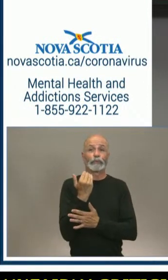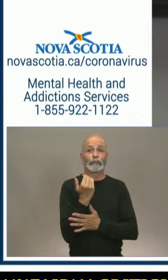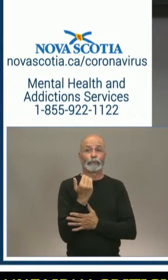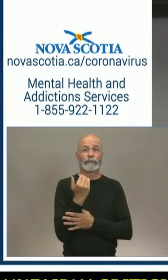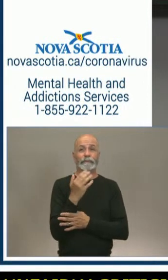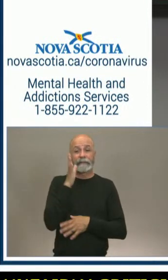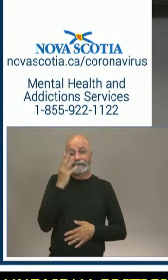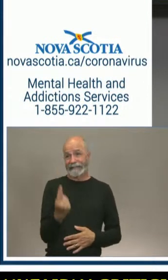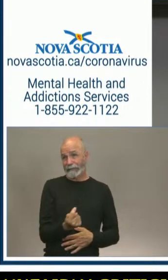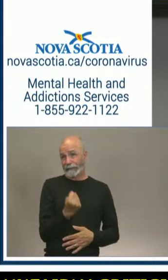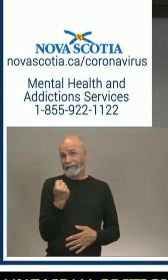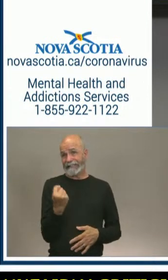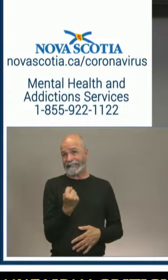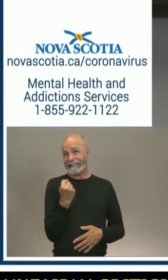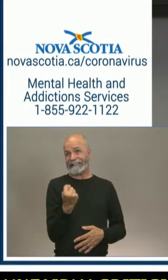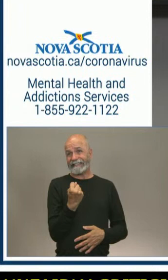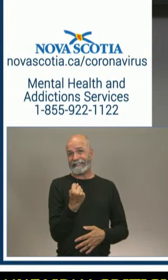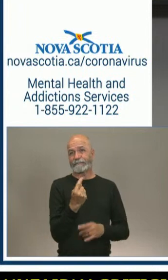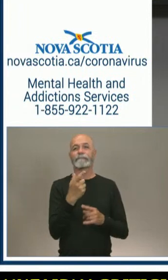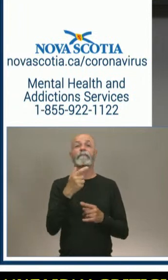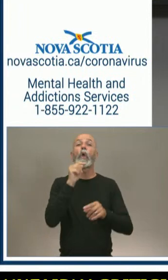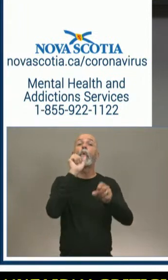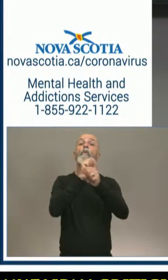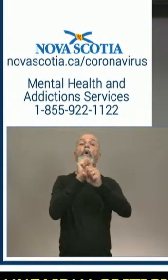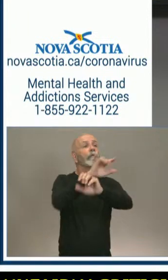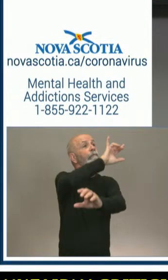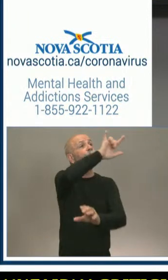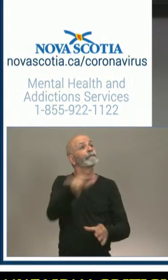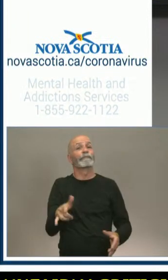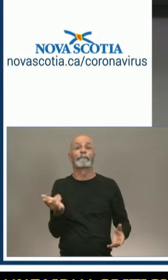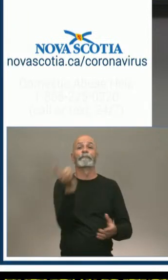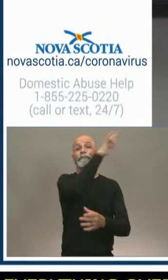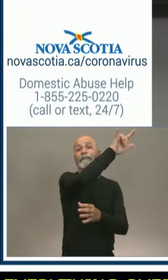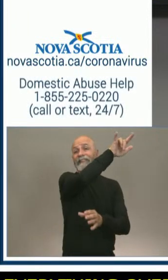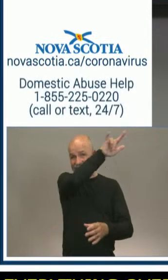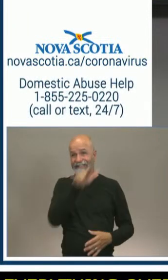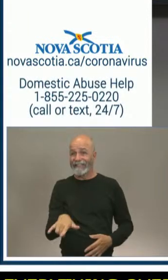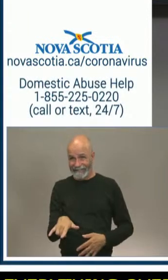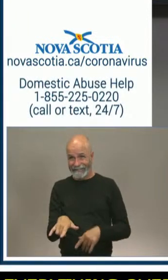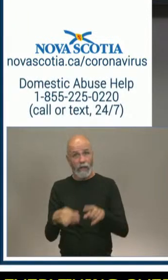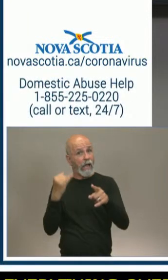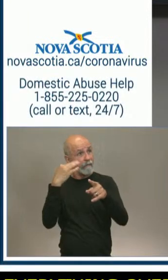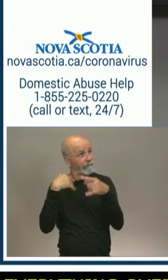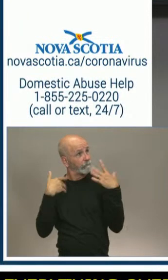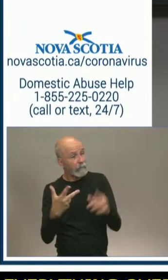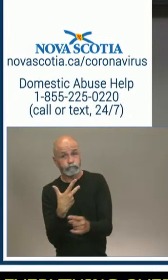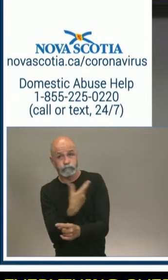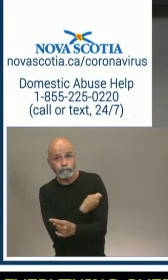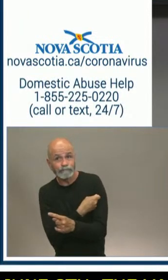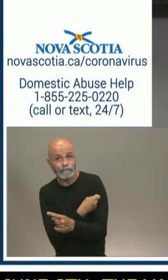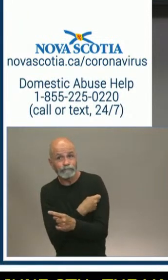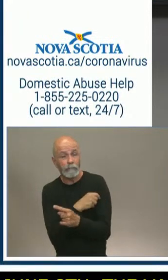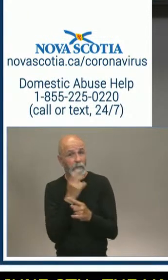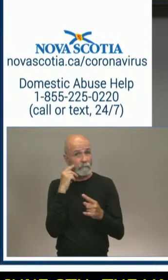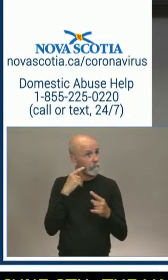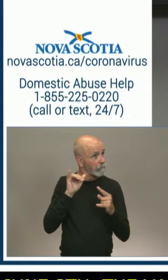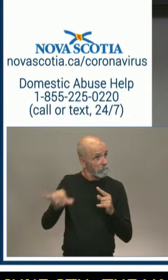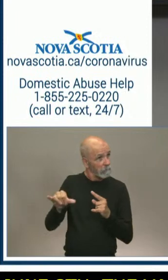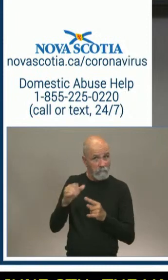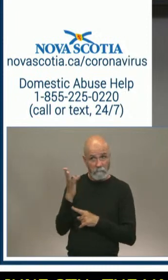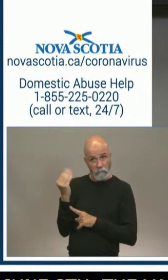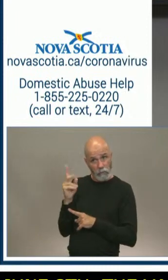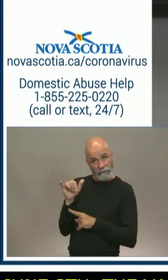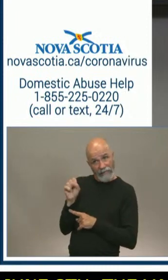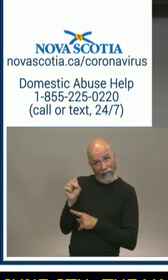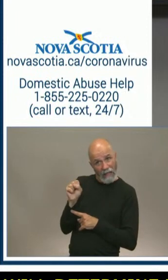rotational workers will determine whether they need to isolate when they come home to Nova Scotia, and testing will remain a key part of this